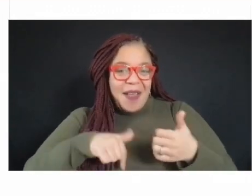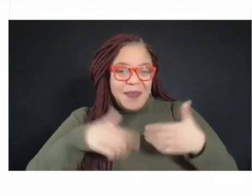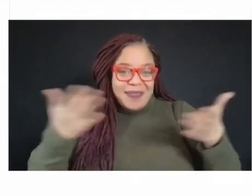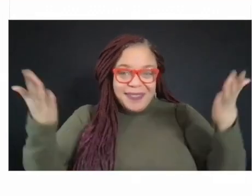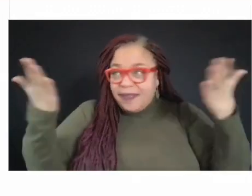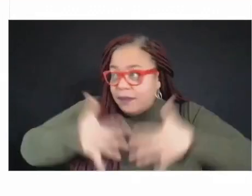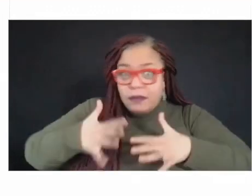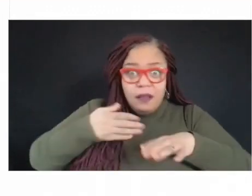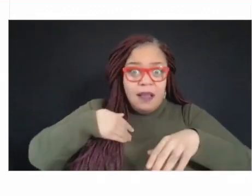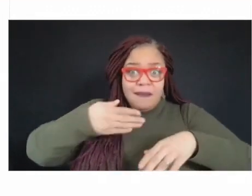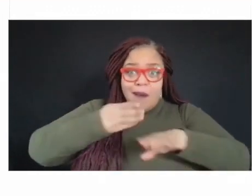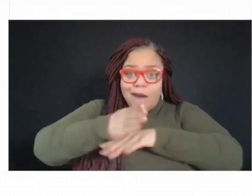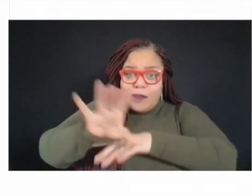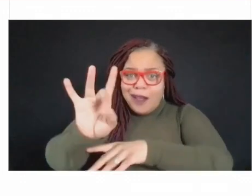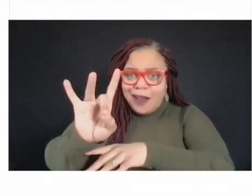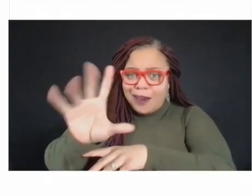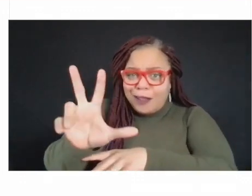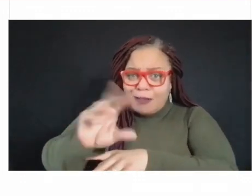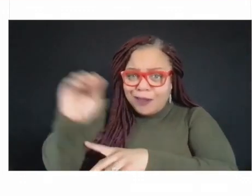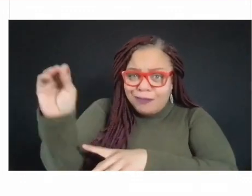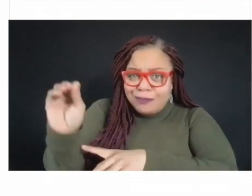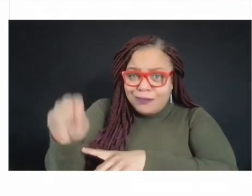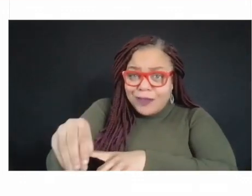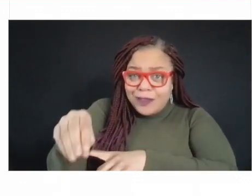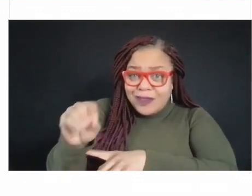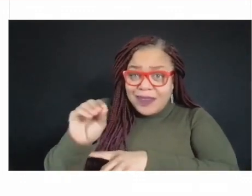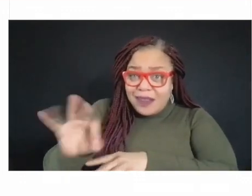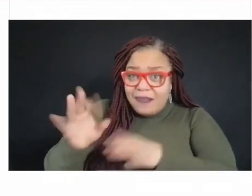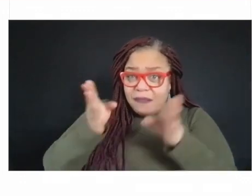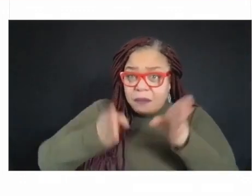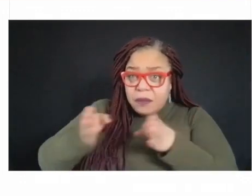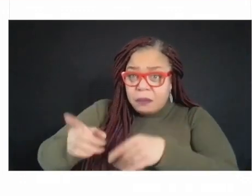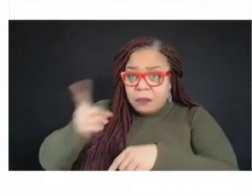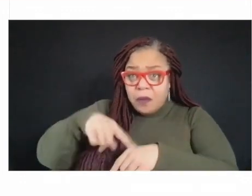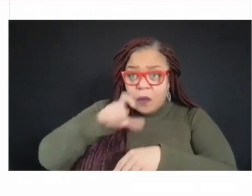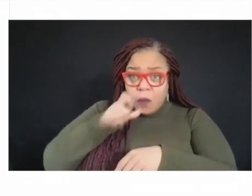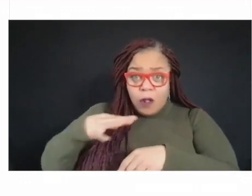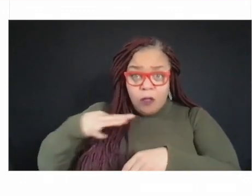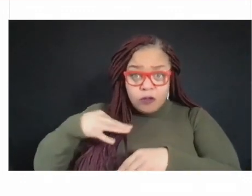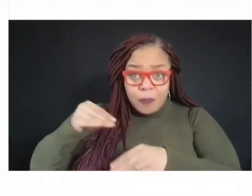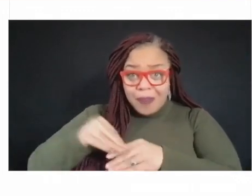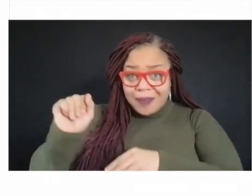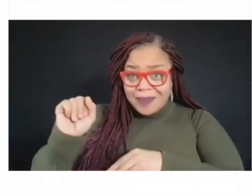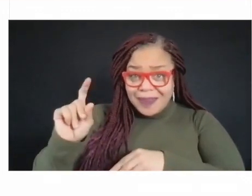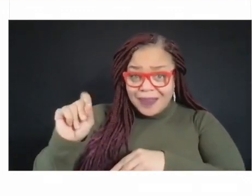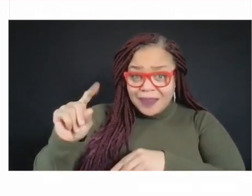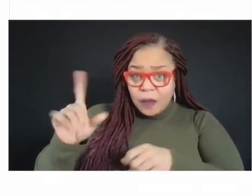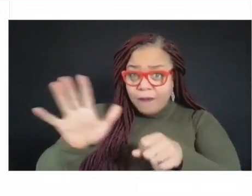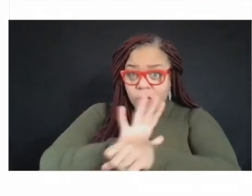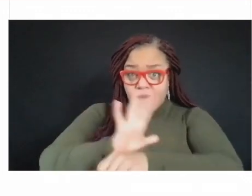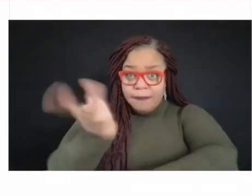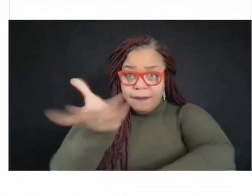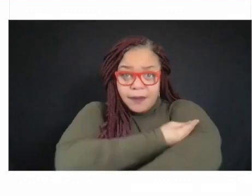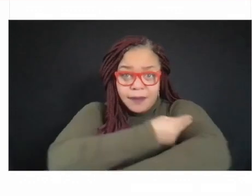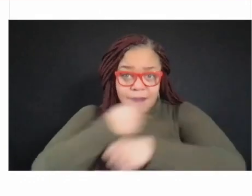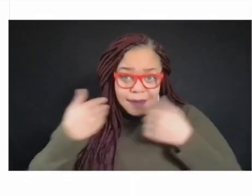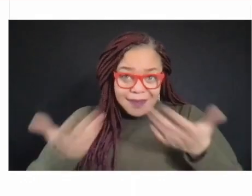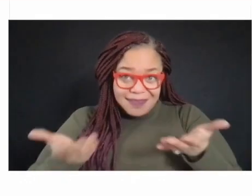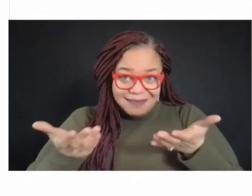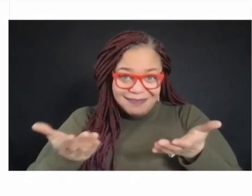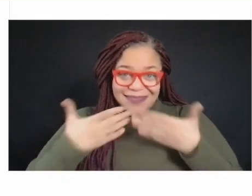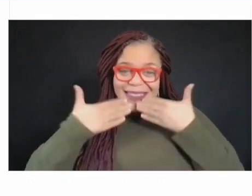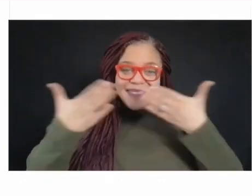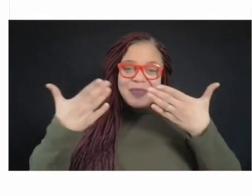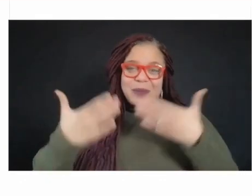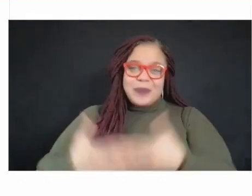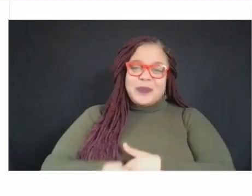83% of individuals that are eligible in San Diego fully vaccinated. Thank you, Wilma. That's a really valuable